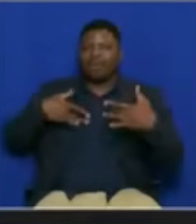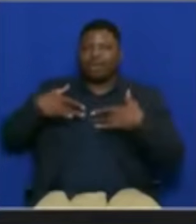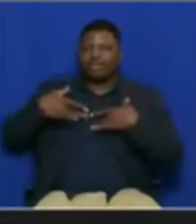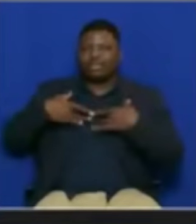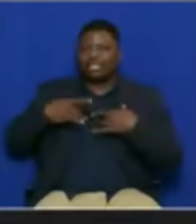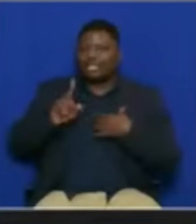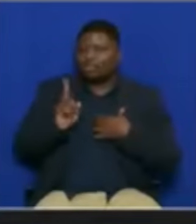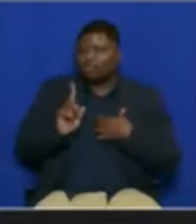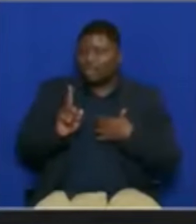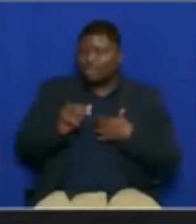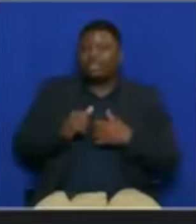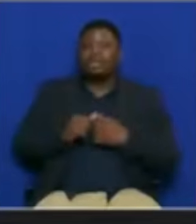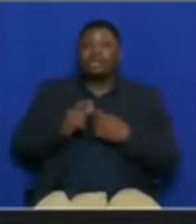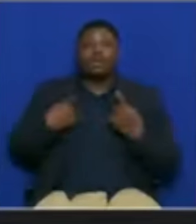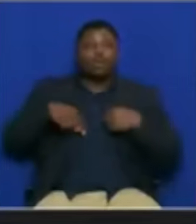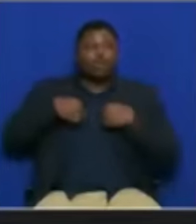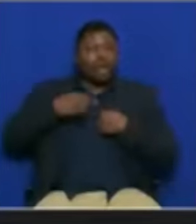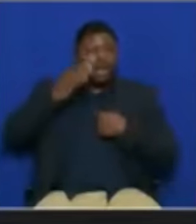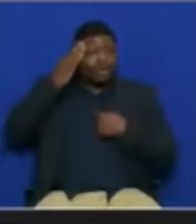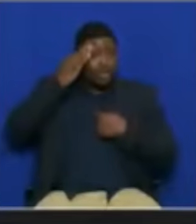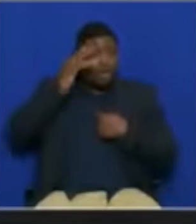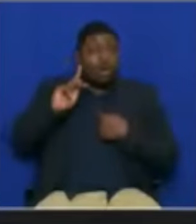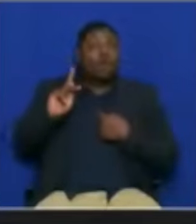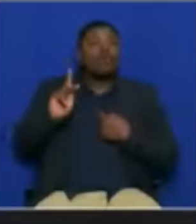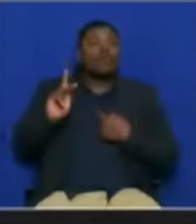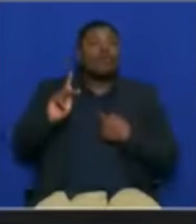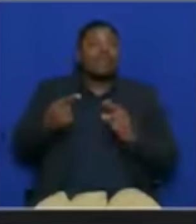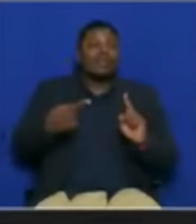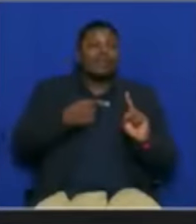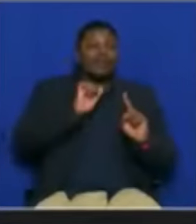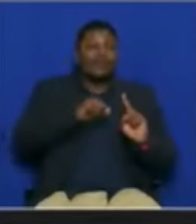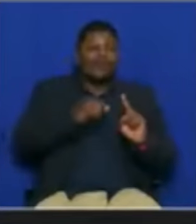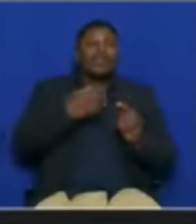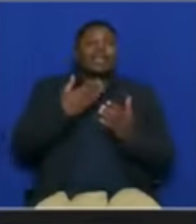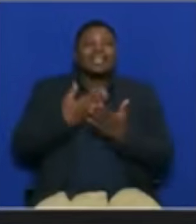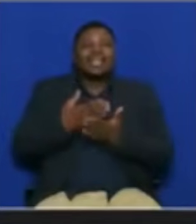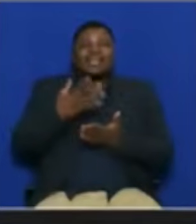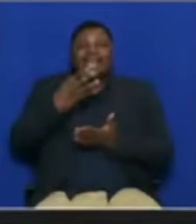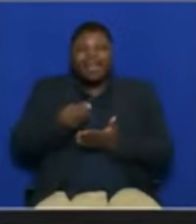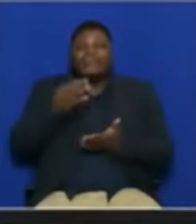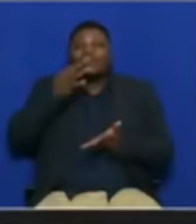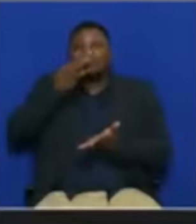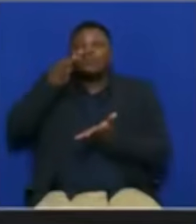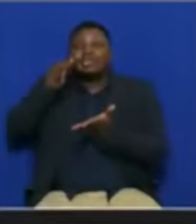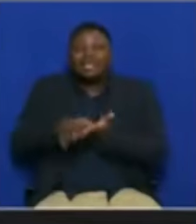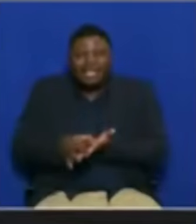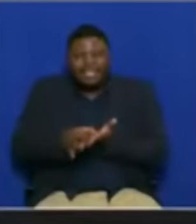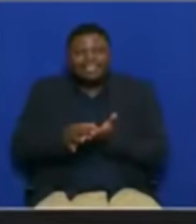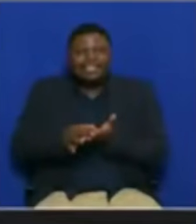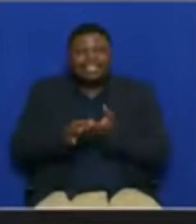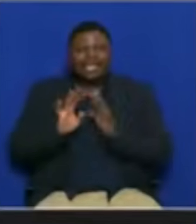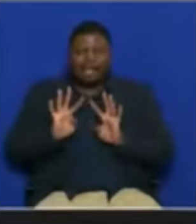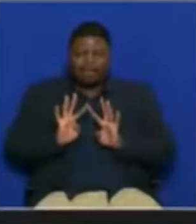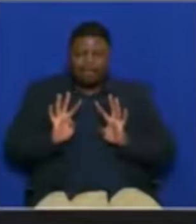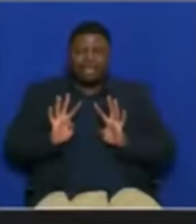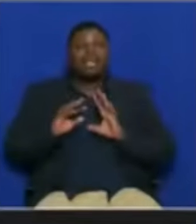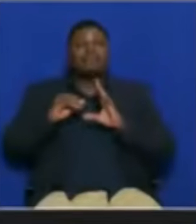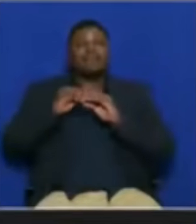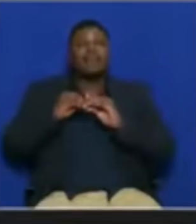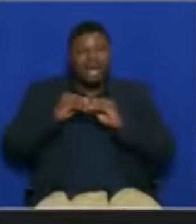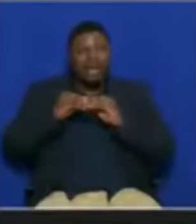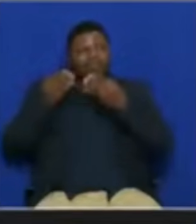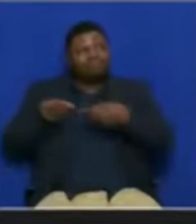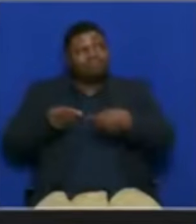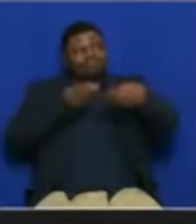can only put up a recommendation that these are the panel members, and its head office approves it.